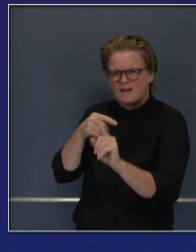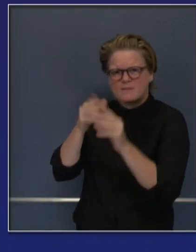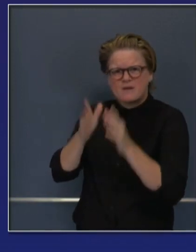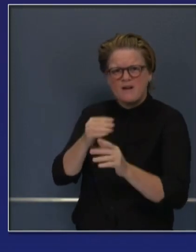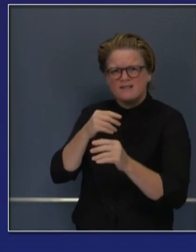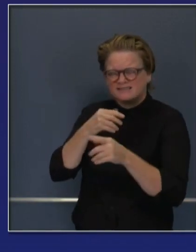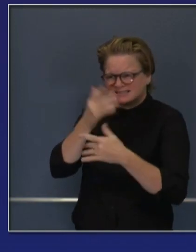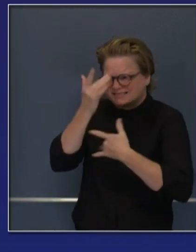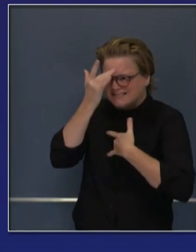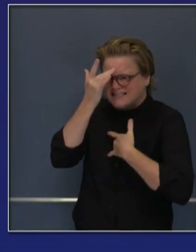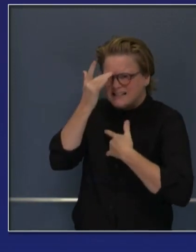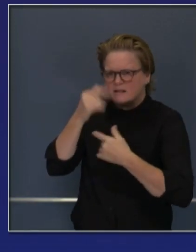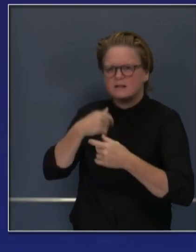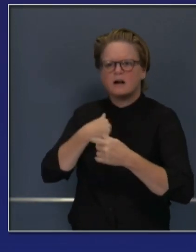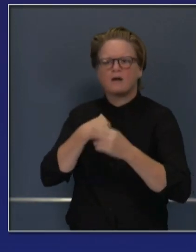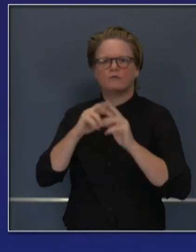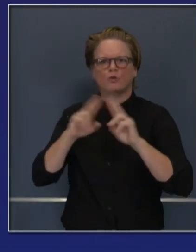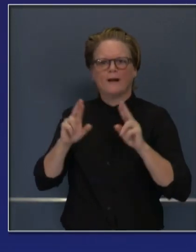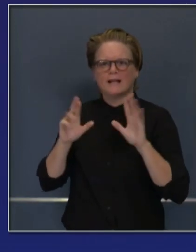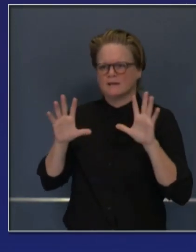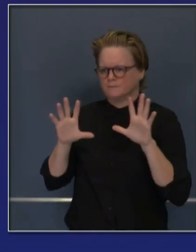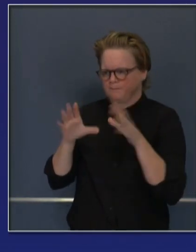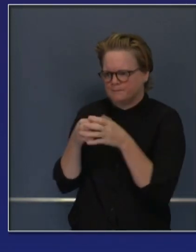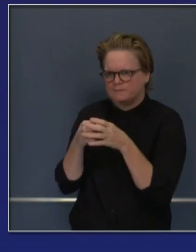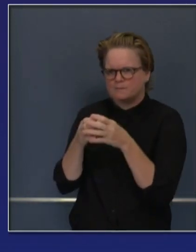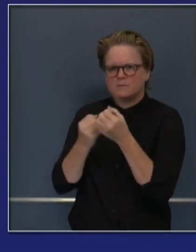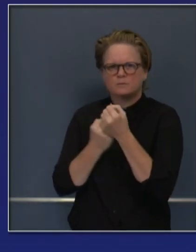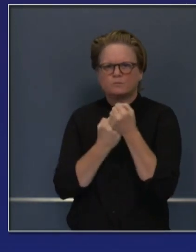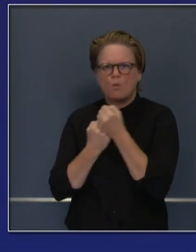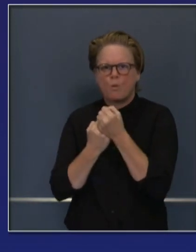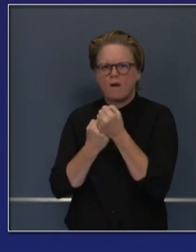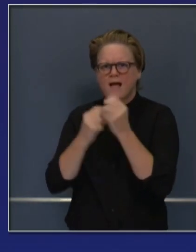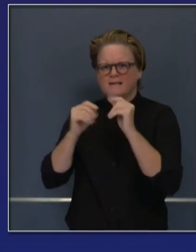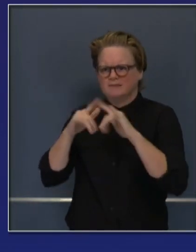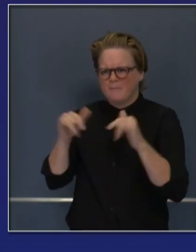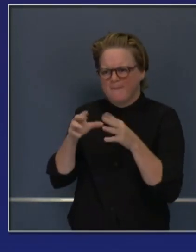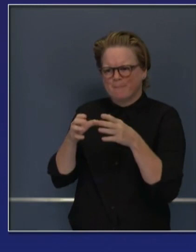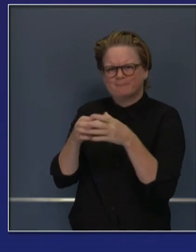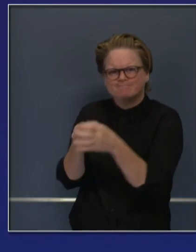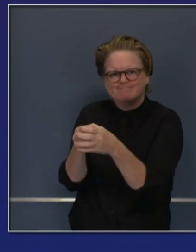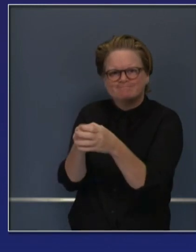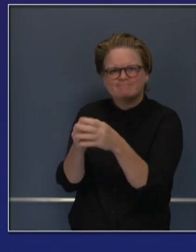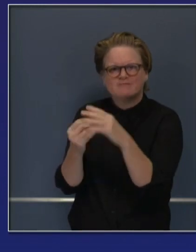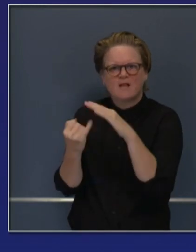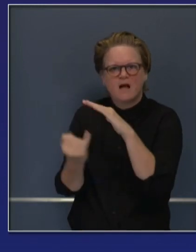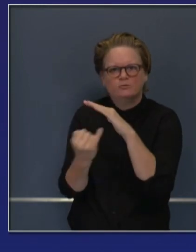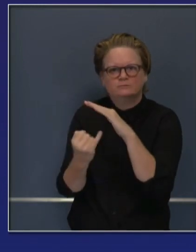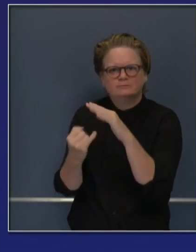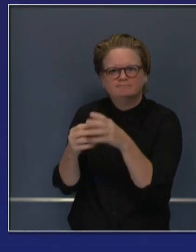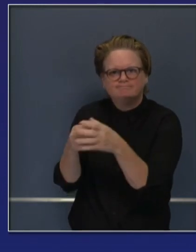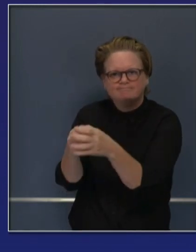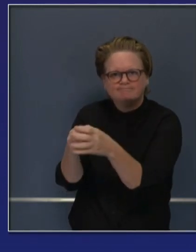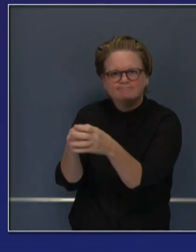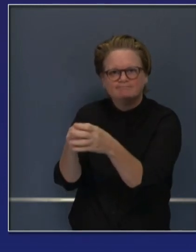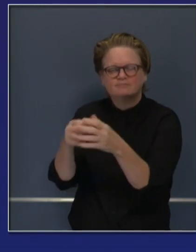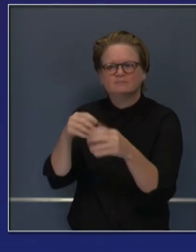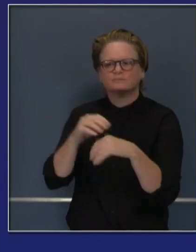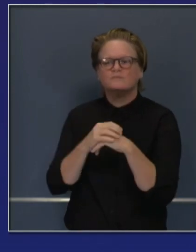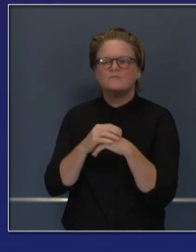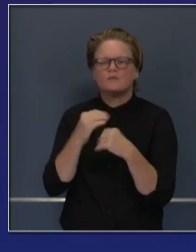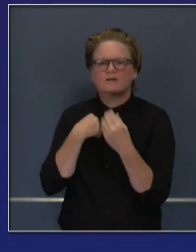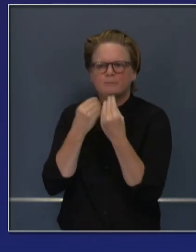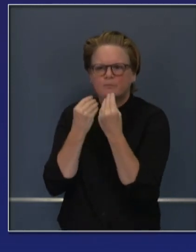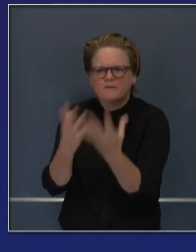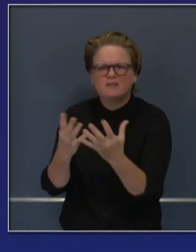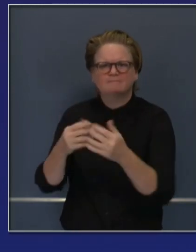quarantine against the prospect of being exposed or having been exposed. We did the same with more work and support and partnerships